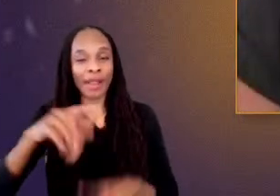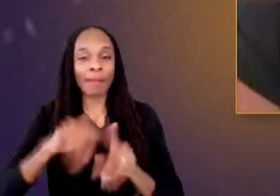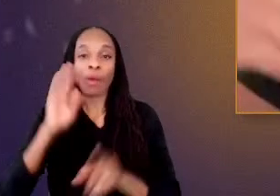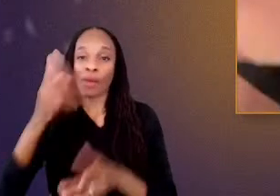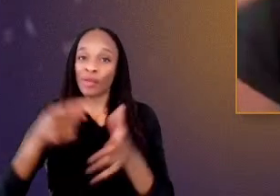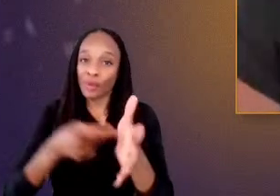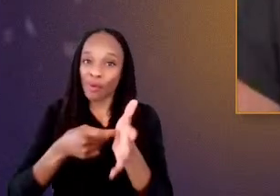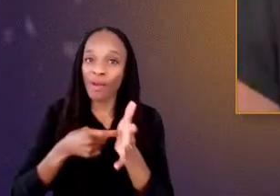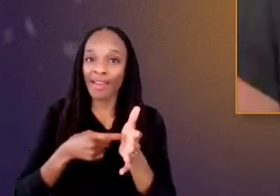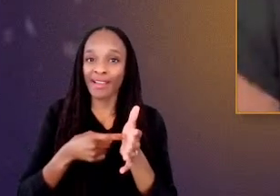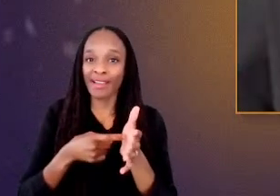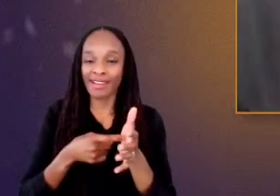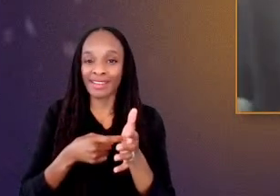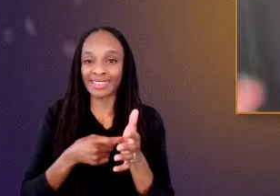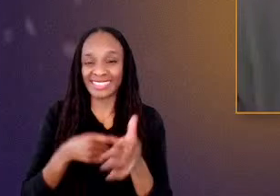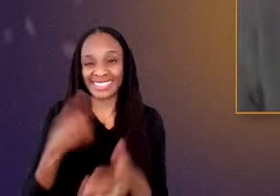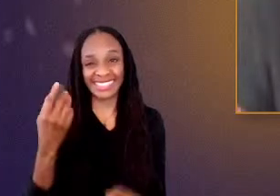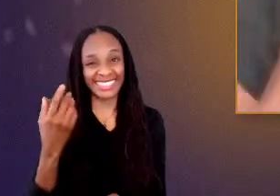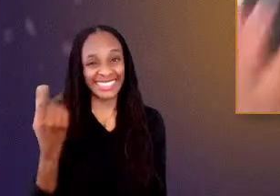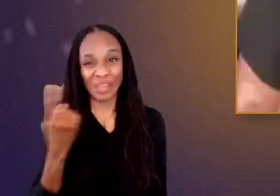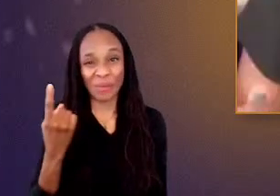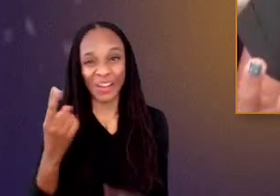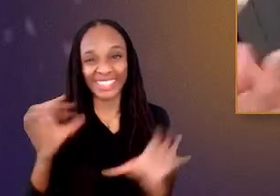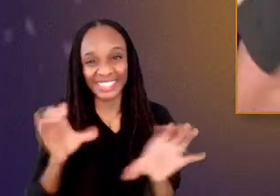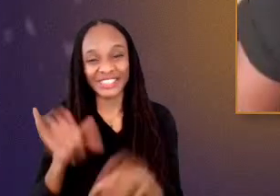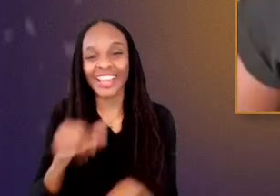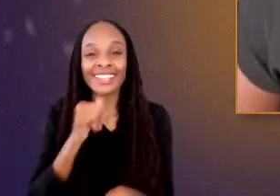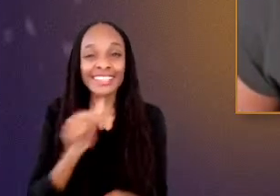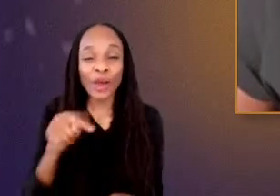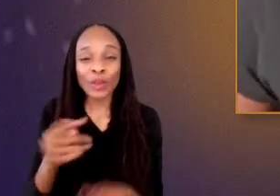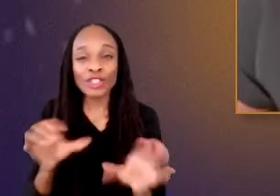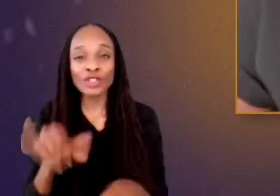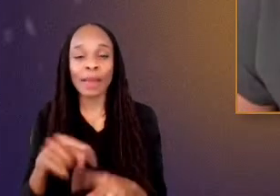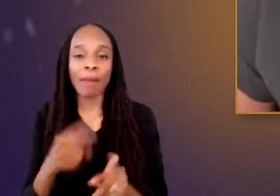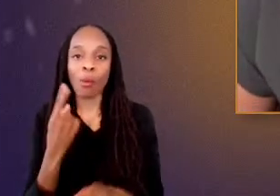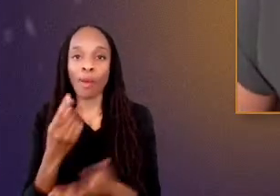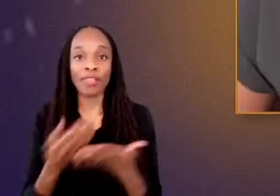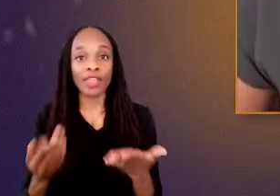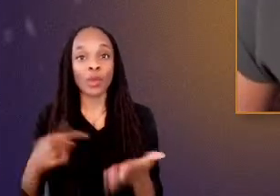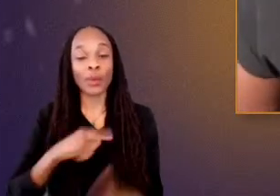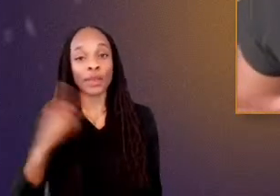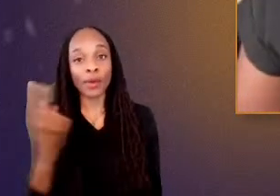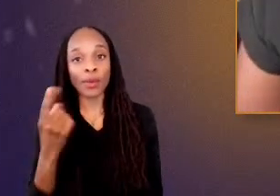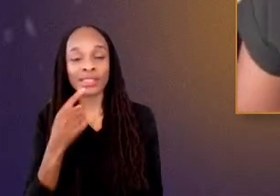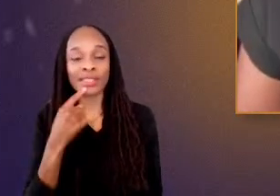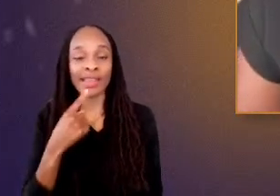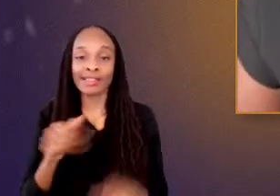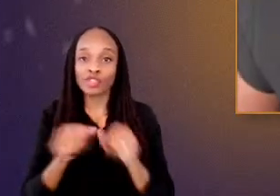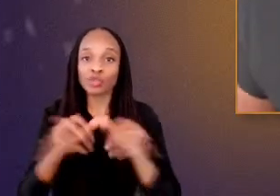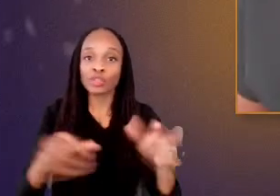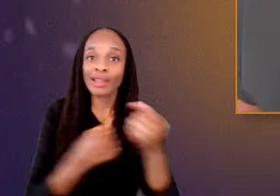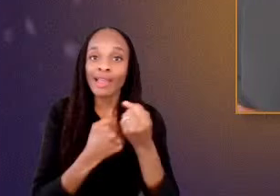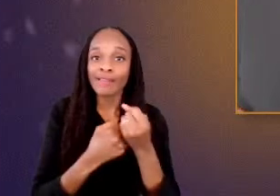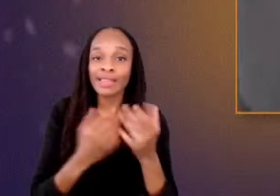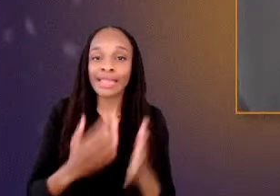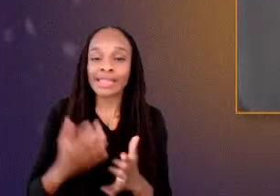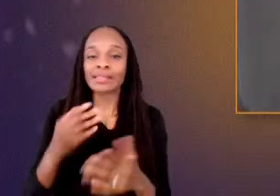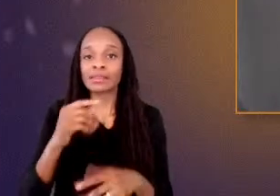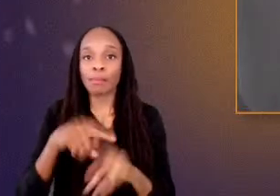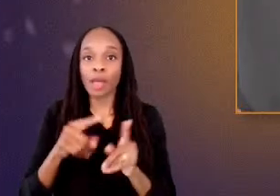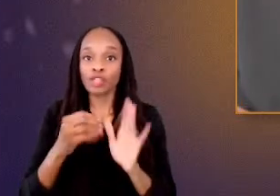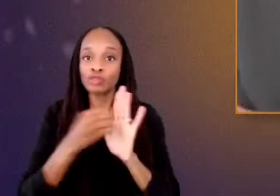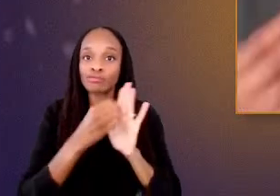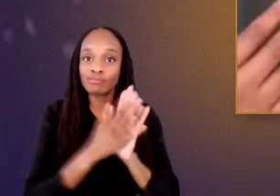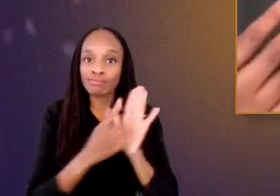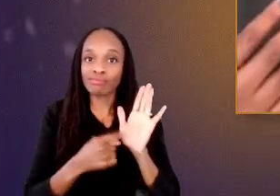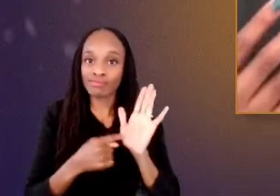require somebody to do it and not just do it. One of the things we always say at distribution advocates, it's not just do it, but to document it, right?